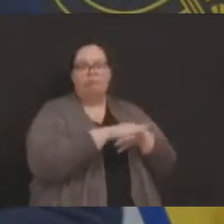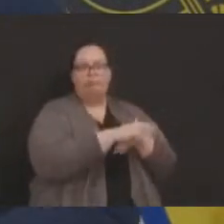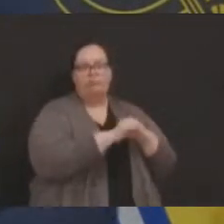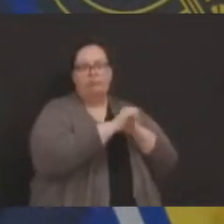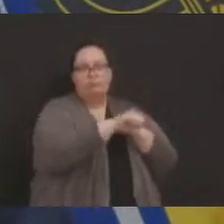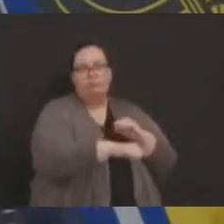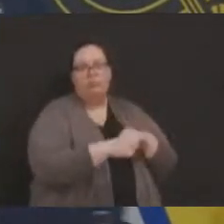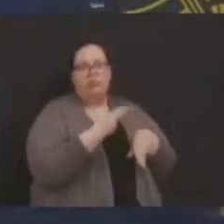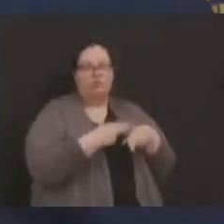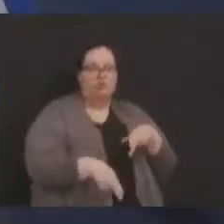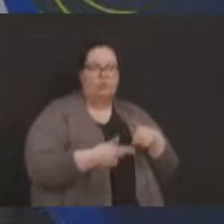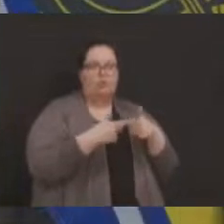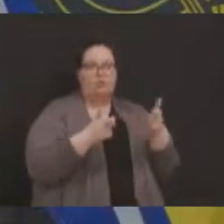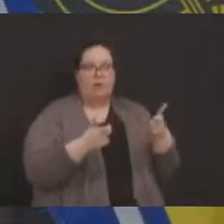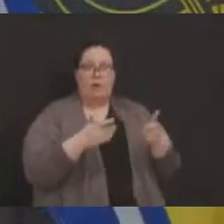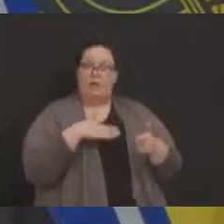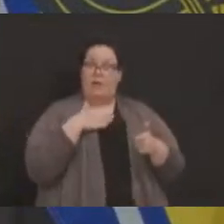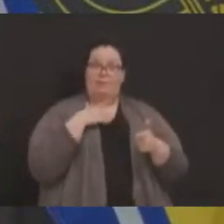with it.